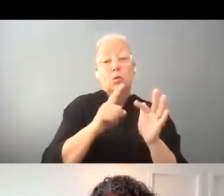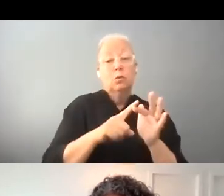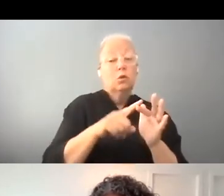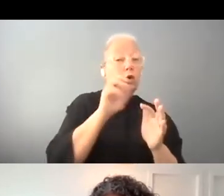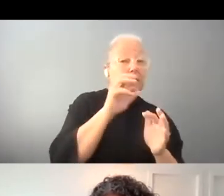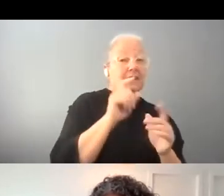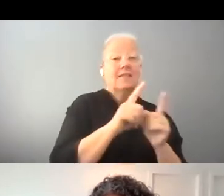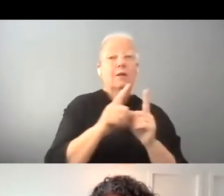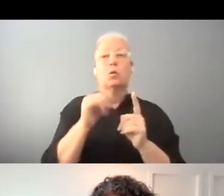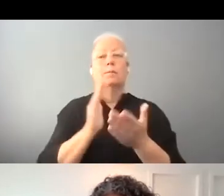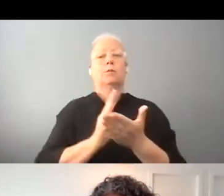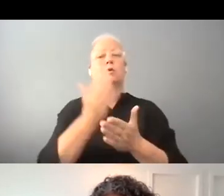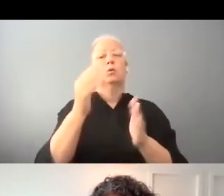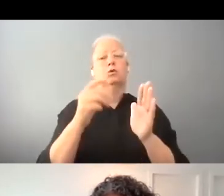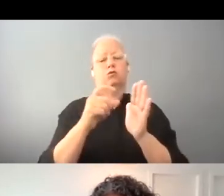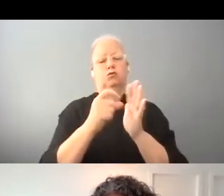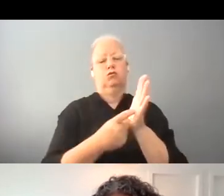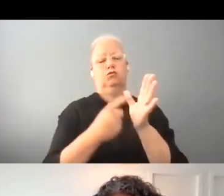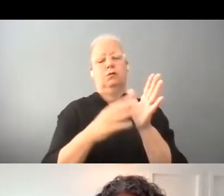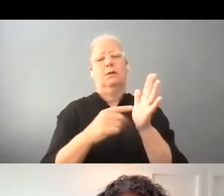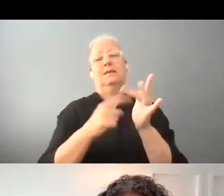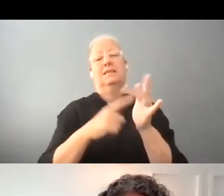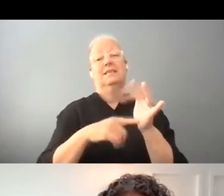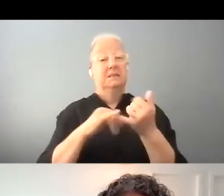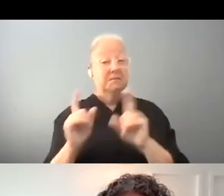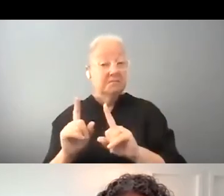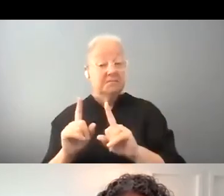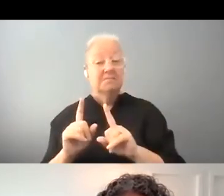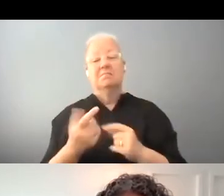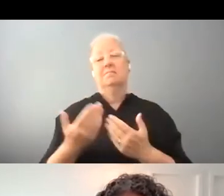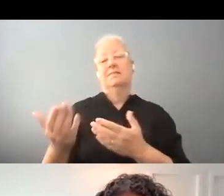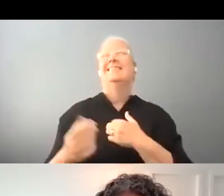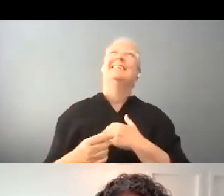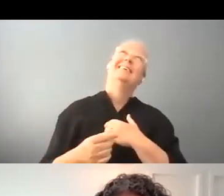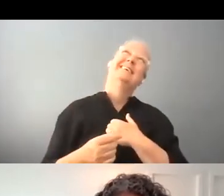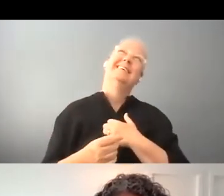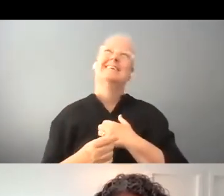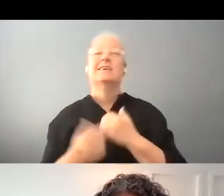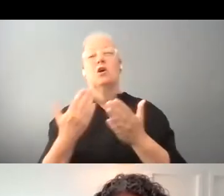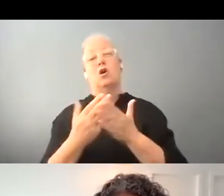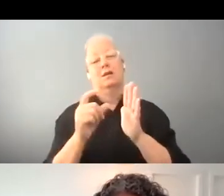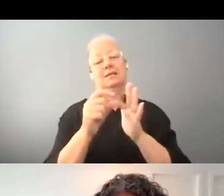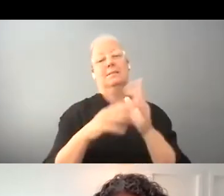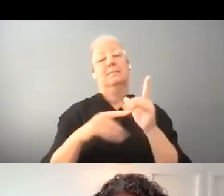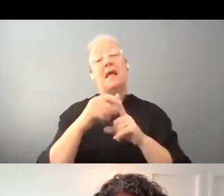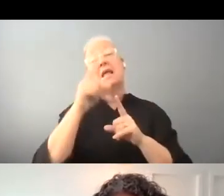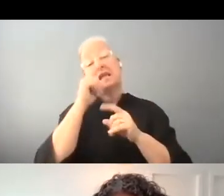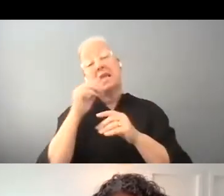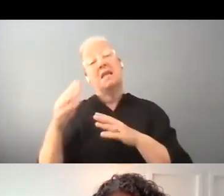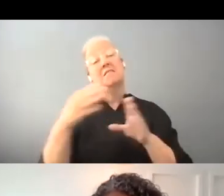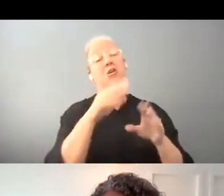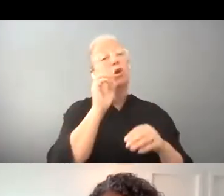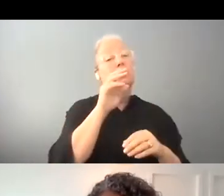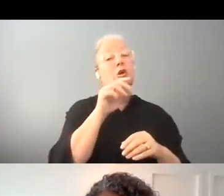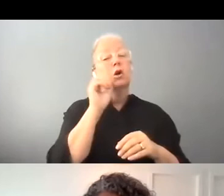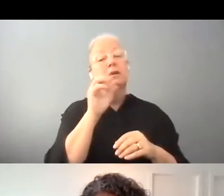that one to you two to answer. I think in the on-demand space, you could lean into comedy, but I mean, I think comedy